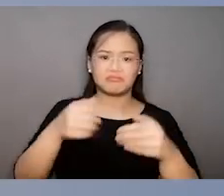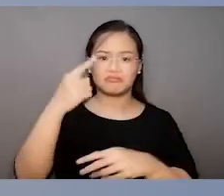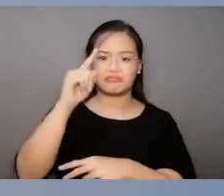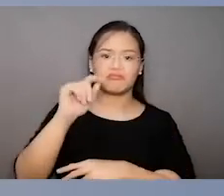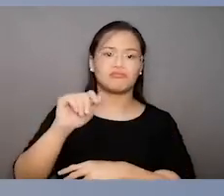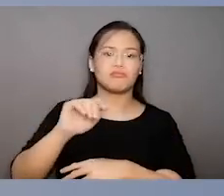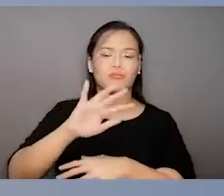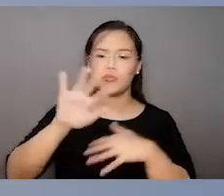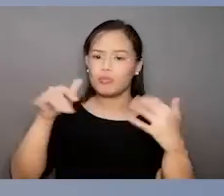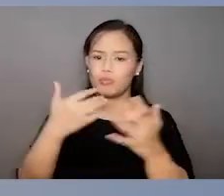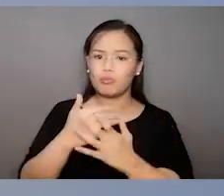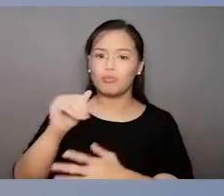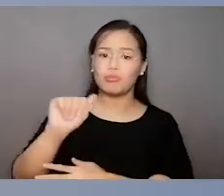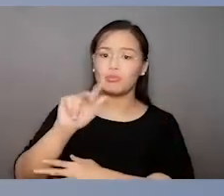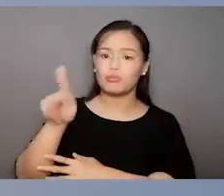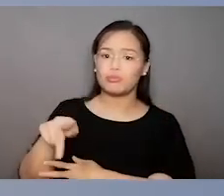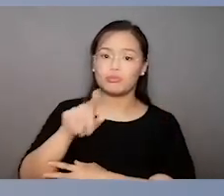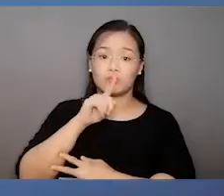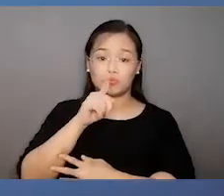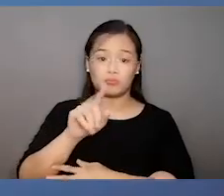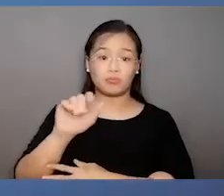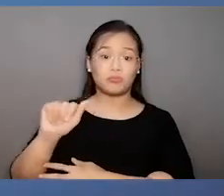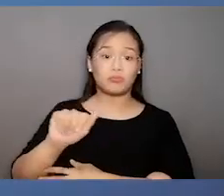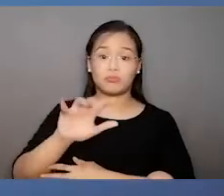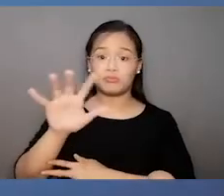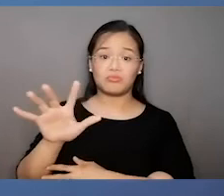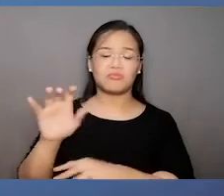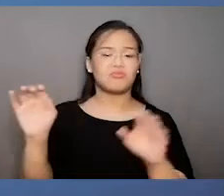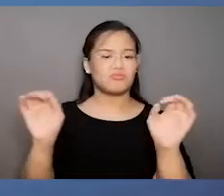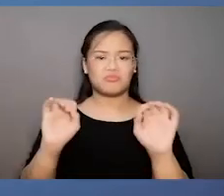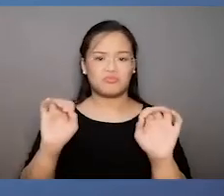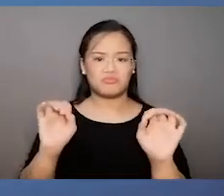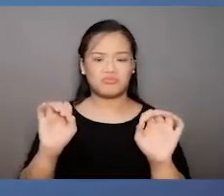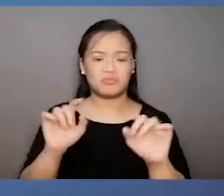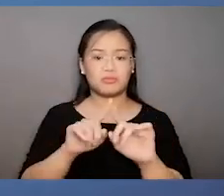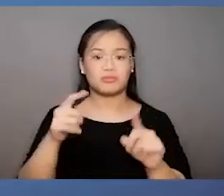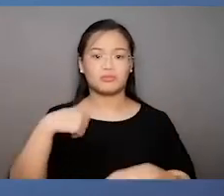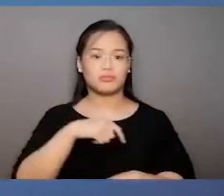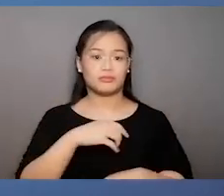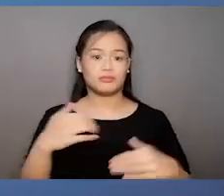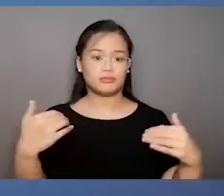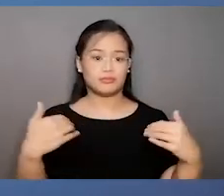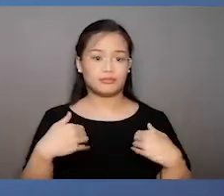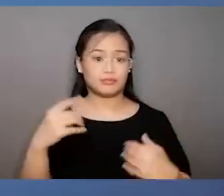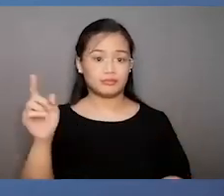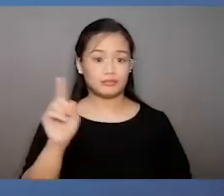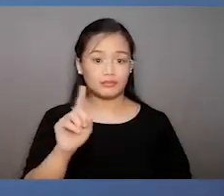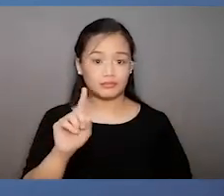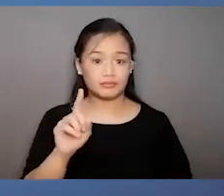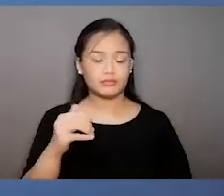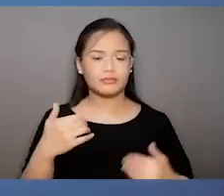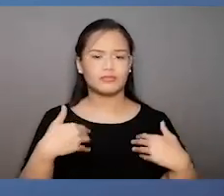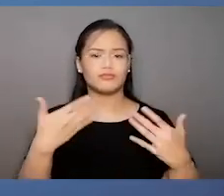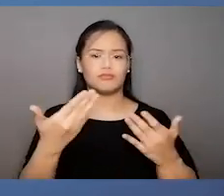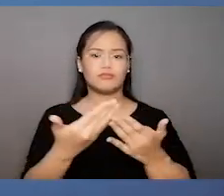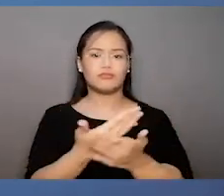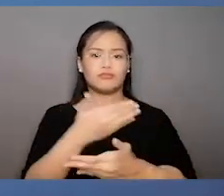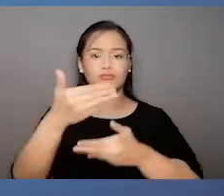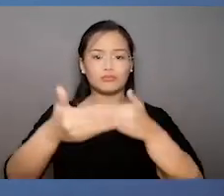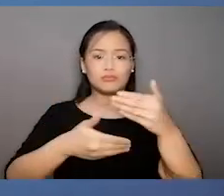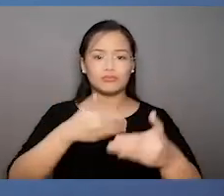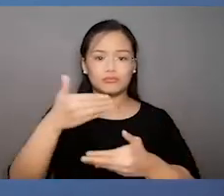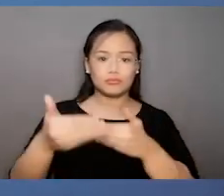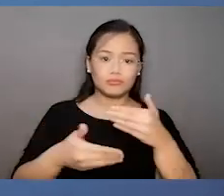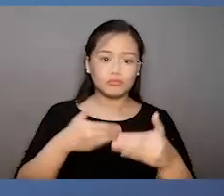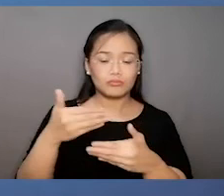Asia-Pacific. In fact, there's none for Asia. But what we have is a new mechanism, a